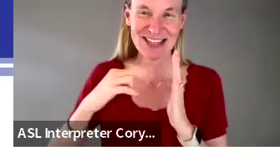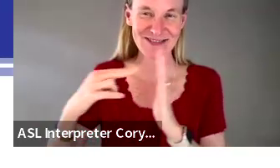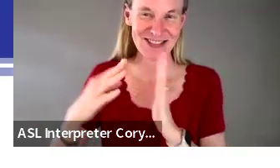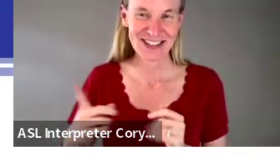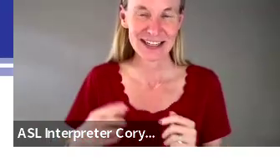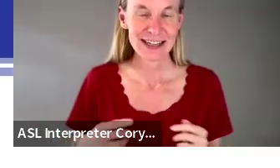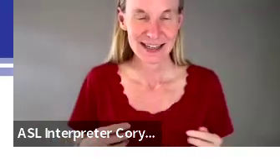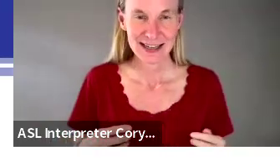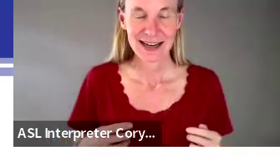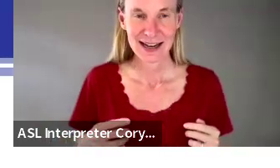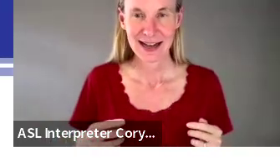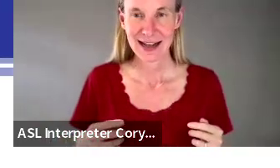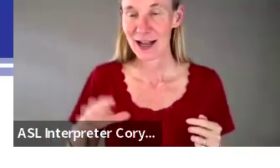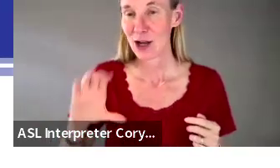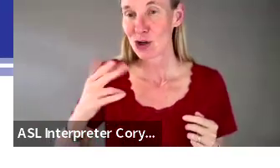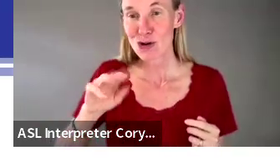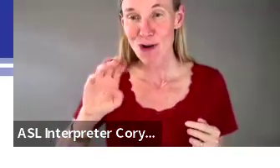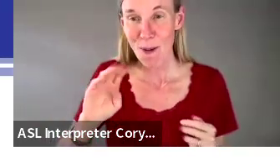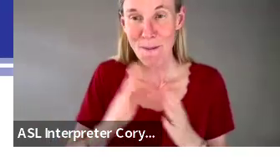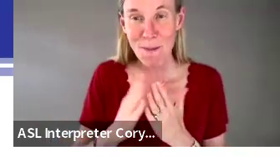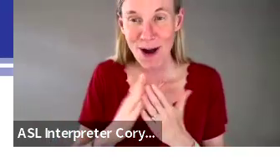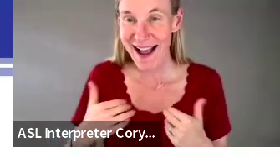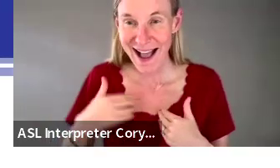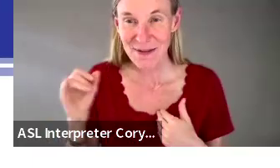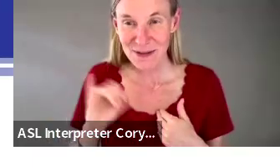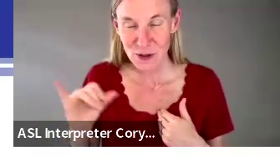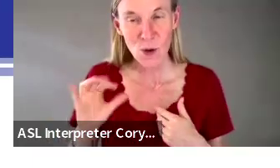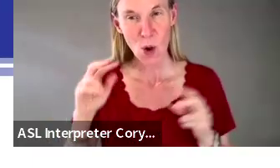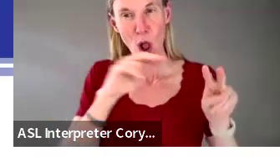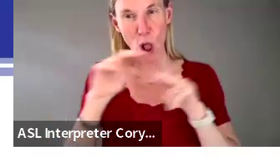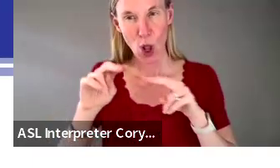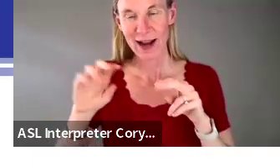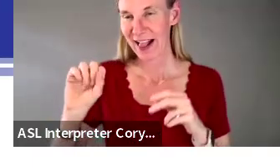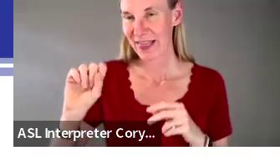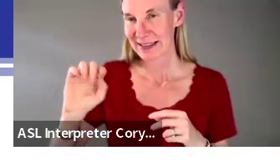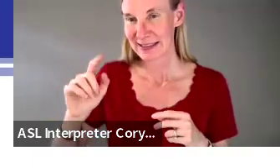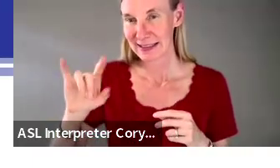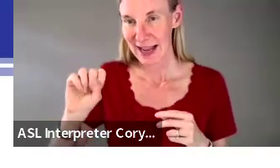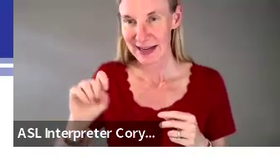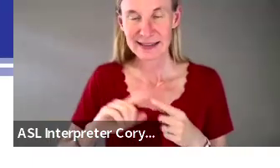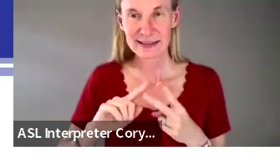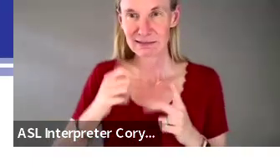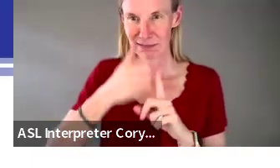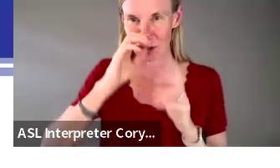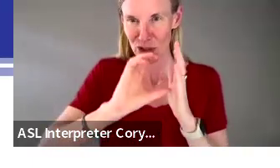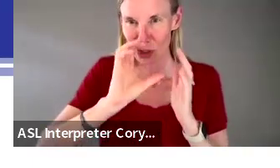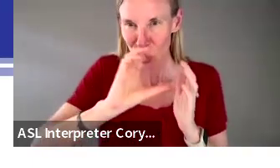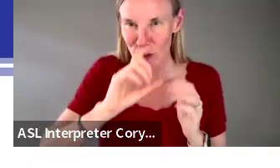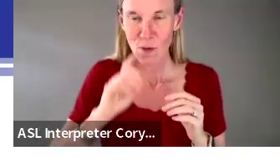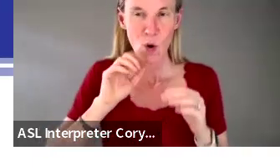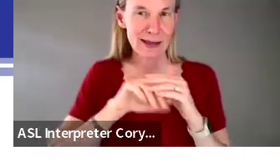So, look at the settings, do a search for accessibility settings